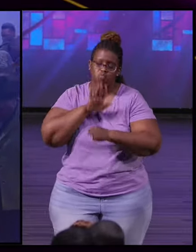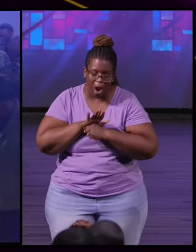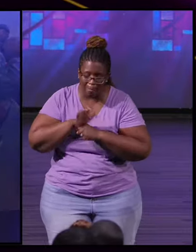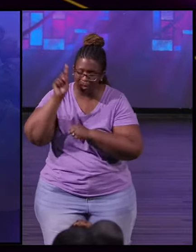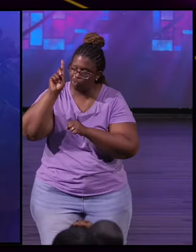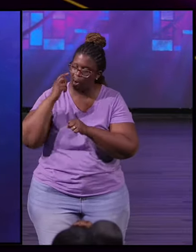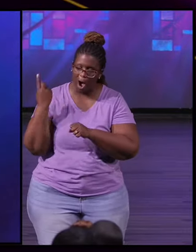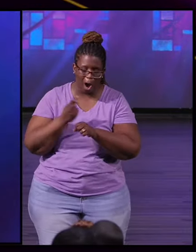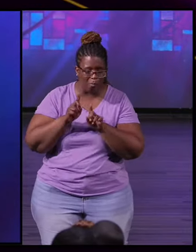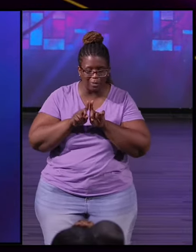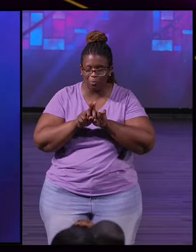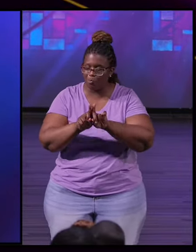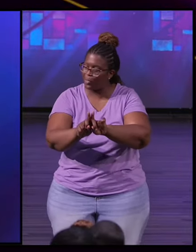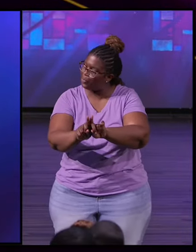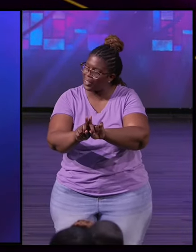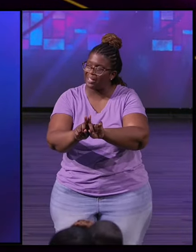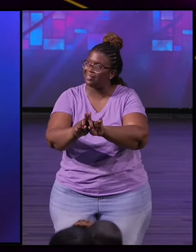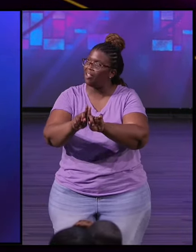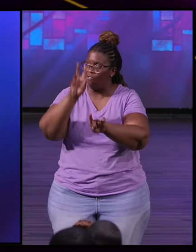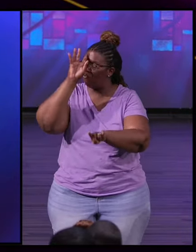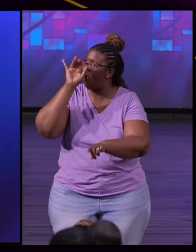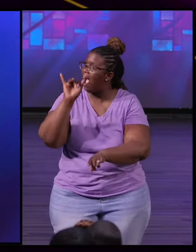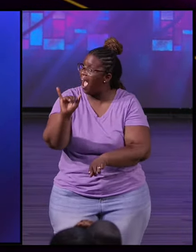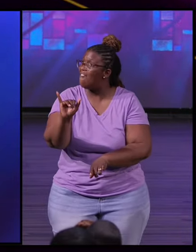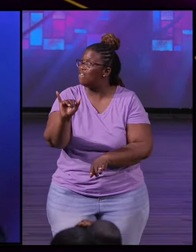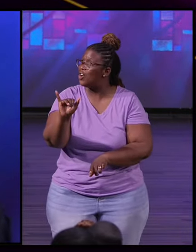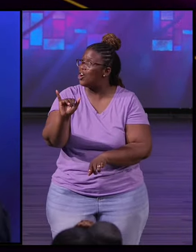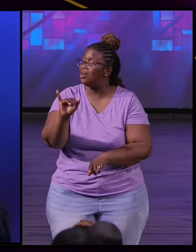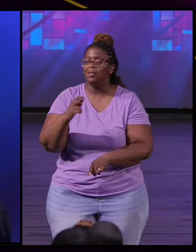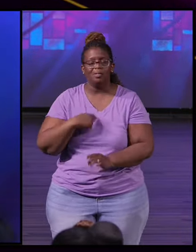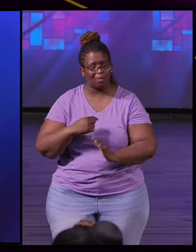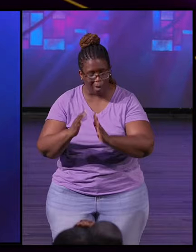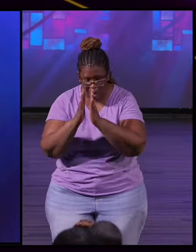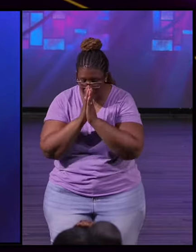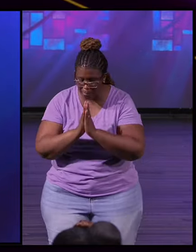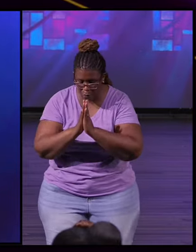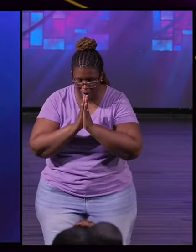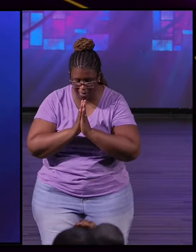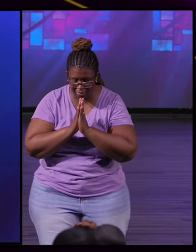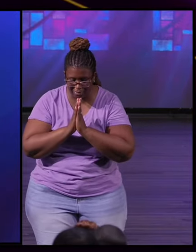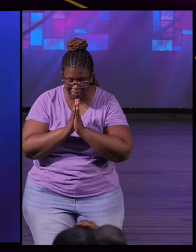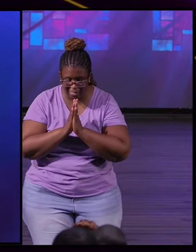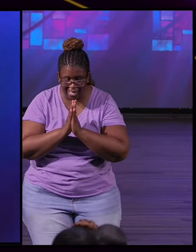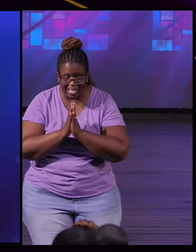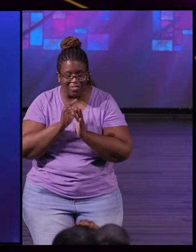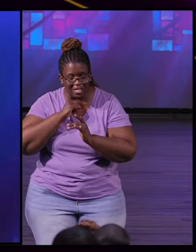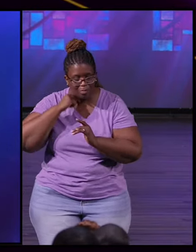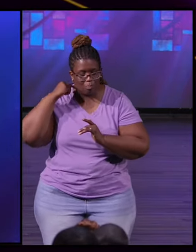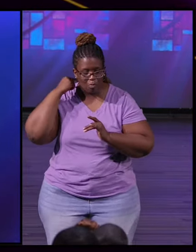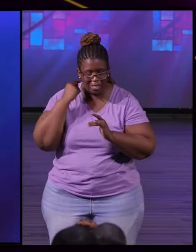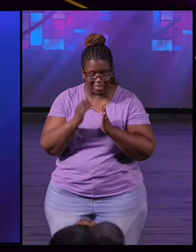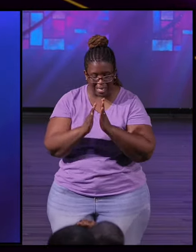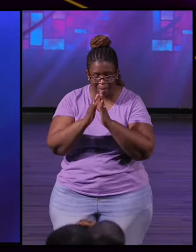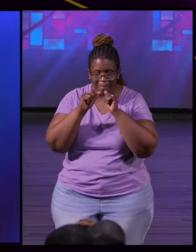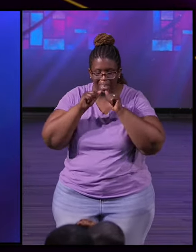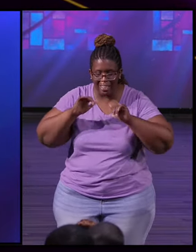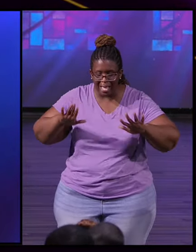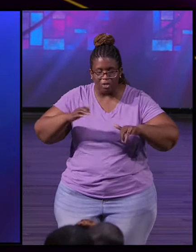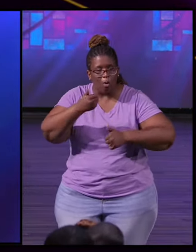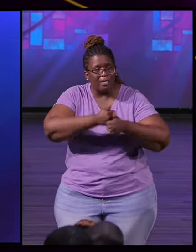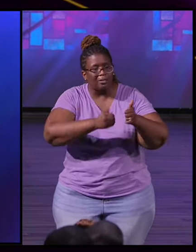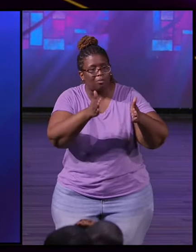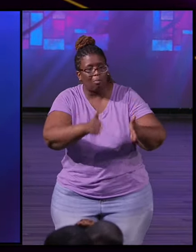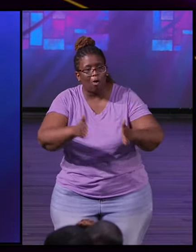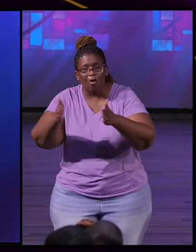us until the end of our days. And so I pray this priestly blessing upon every